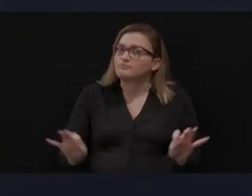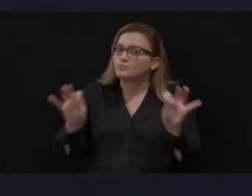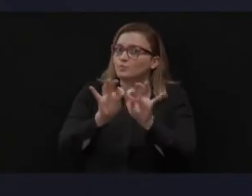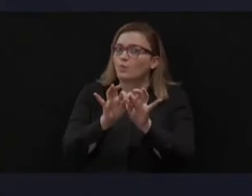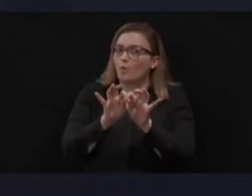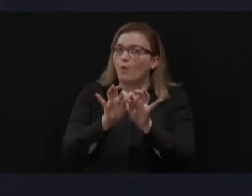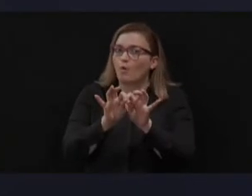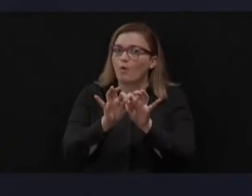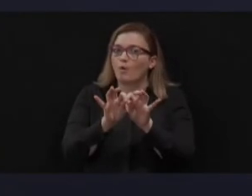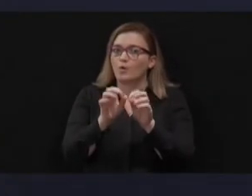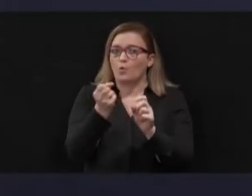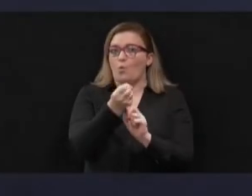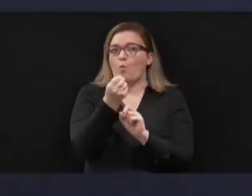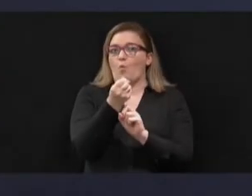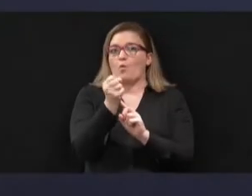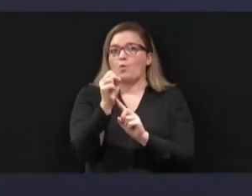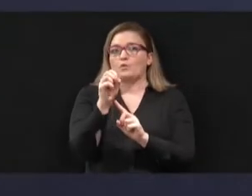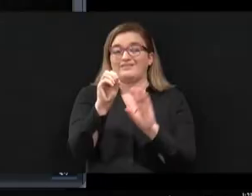your deck.